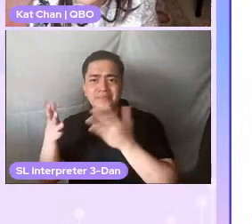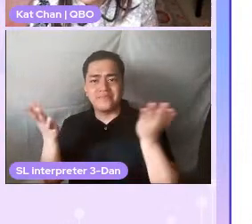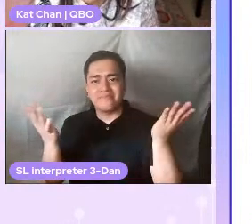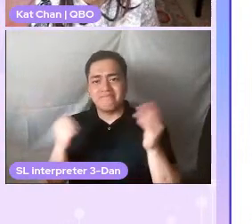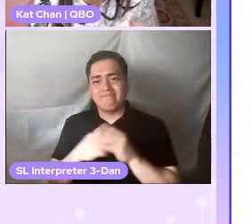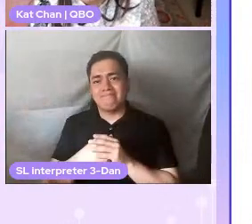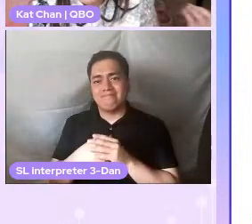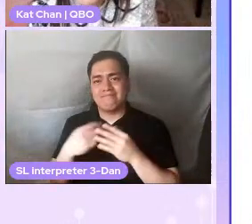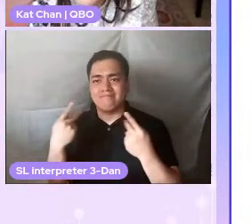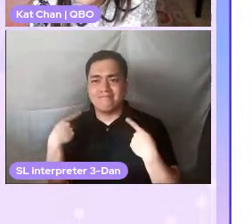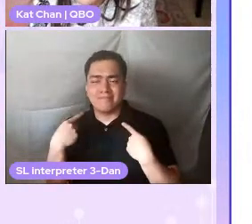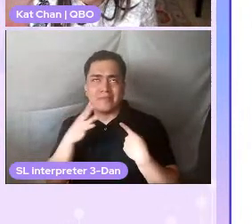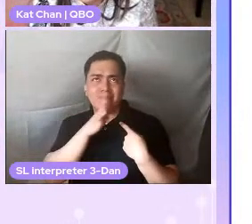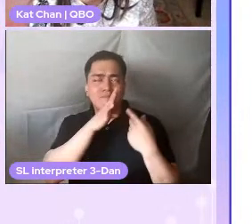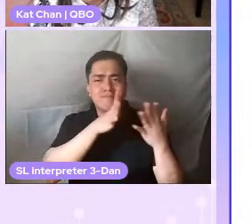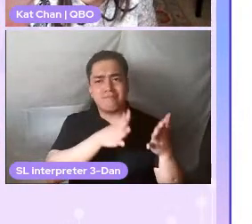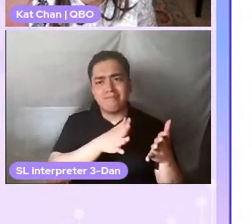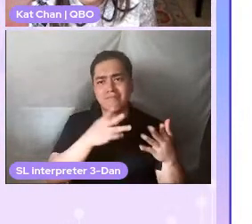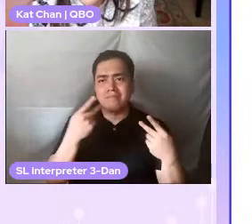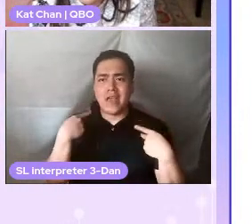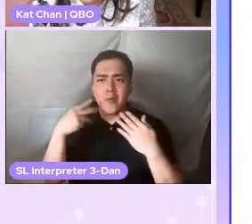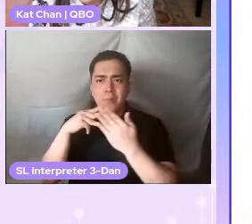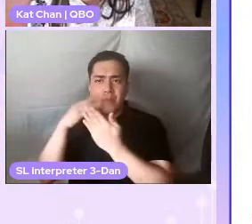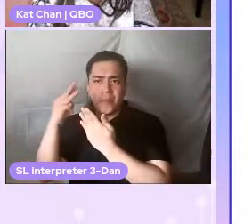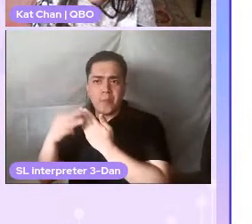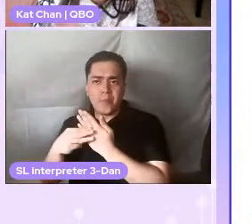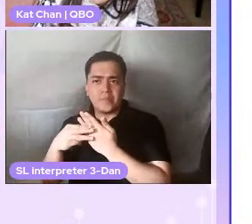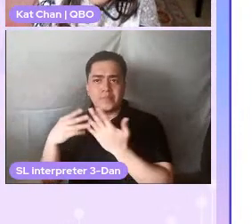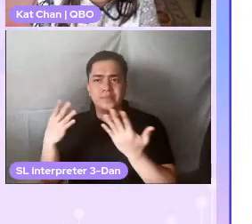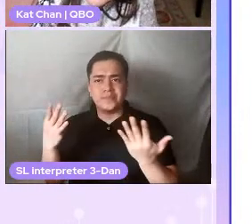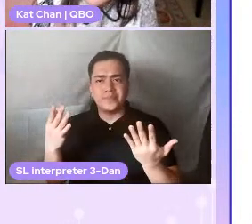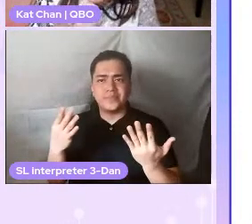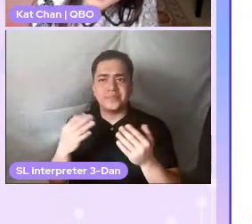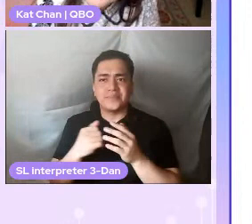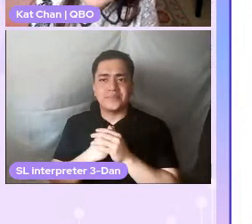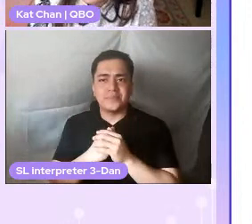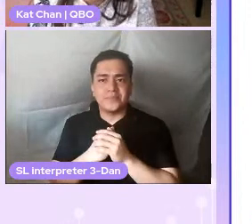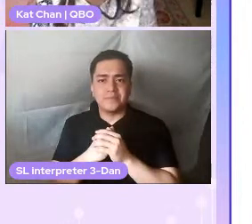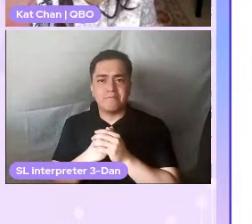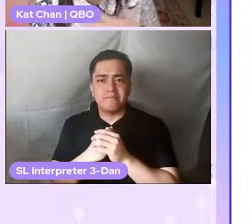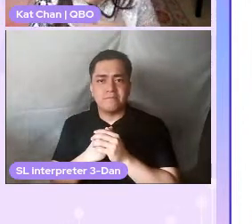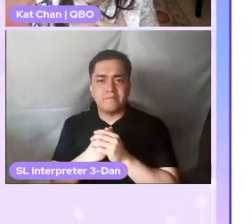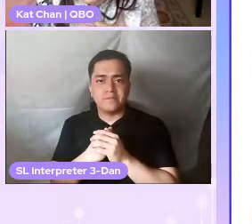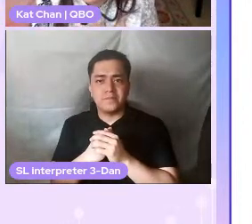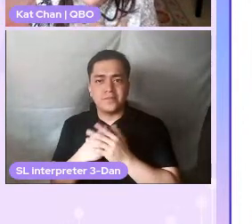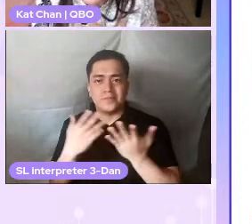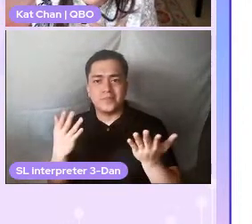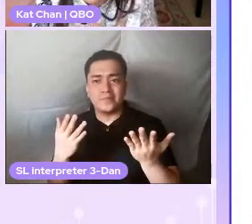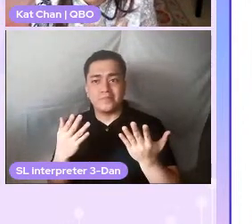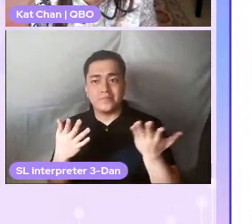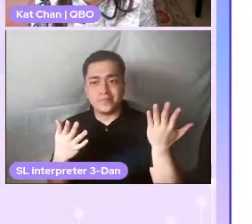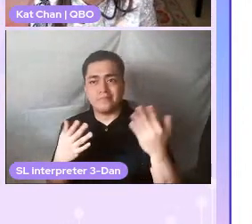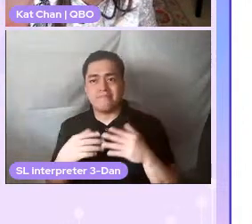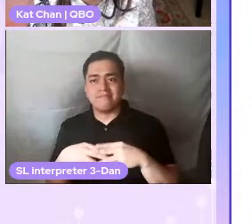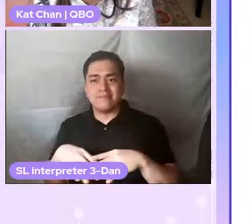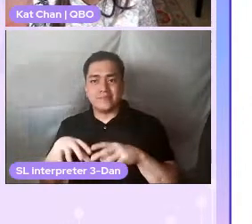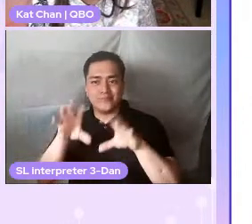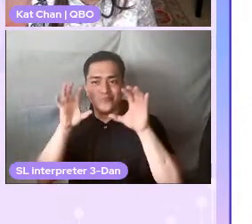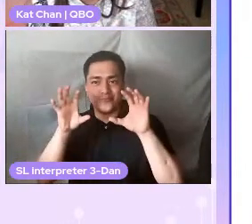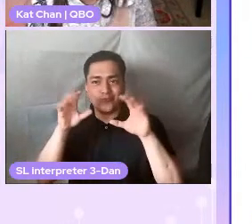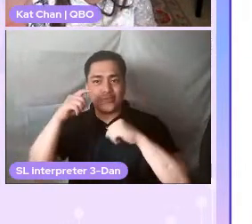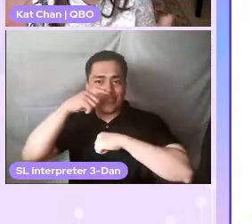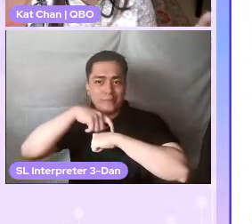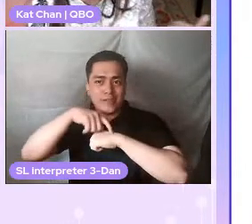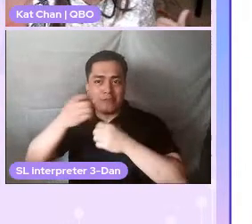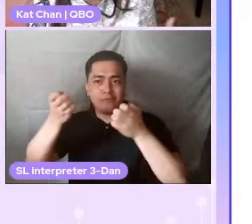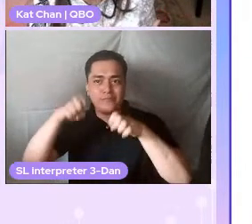or a speaker, or we would have a program, and it would be all guys, right? And that's me, actually Halloween costume ko yan, pero ganyan yung feeling ko inside, no, na